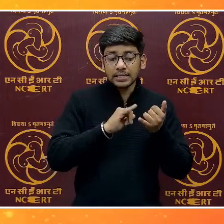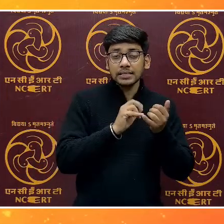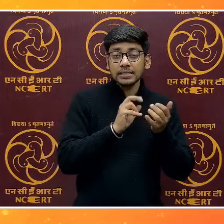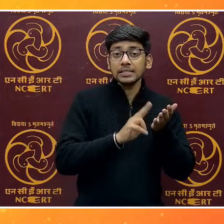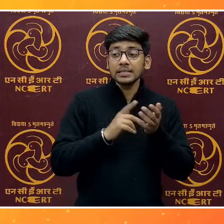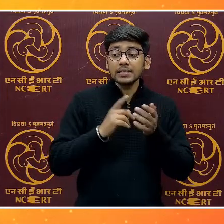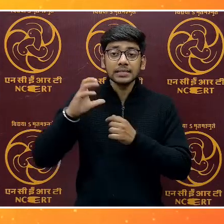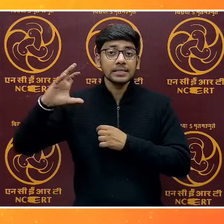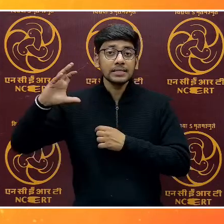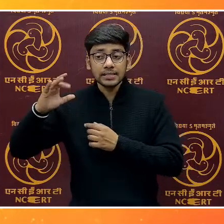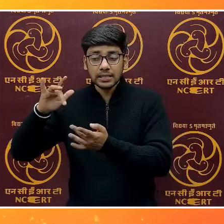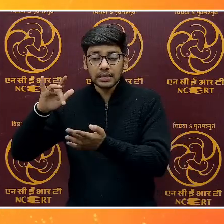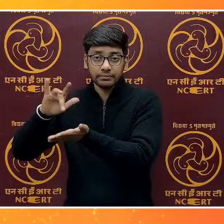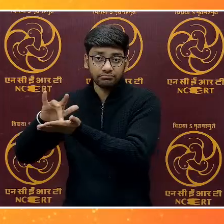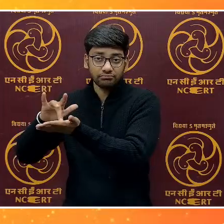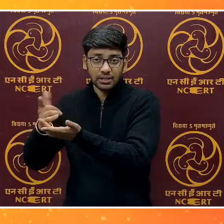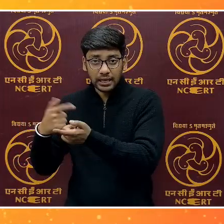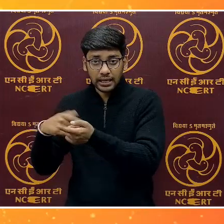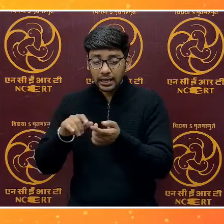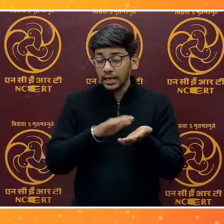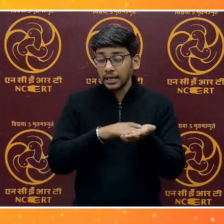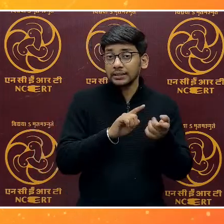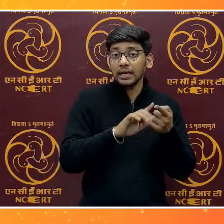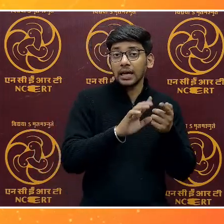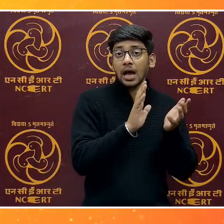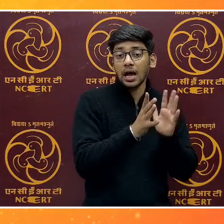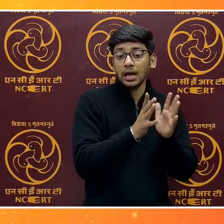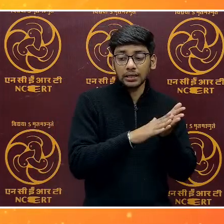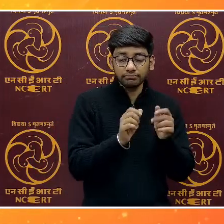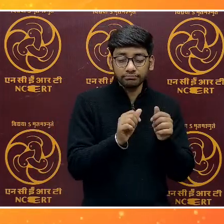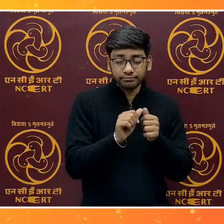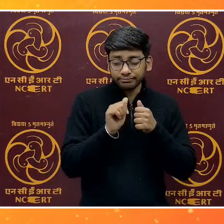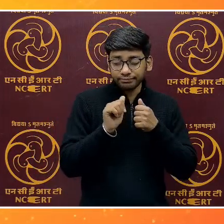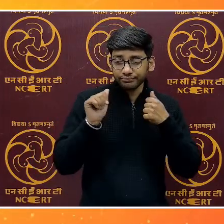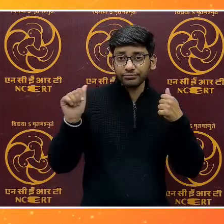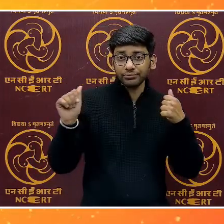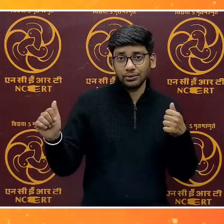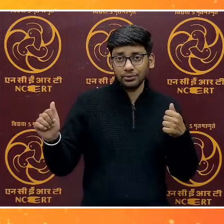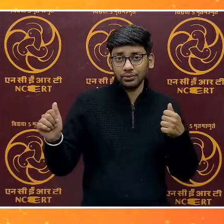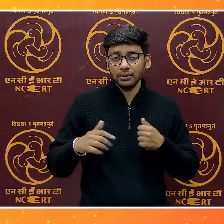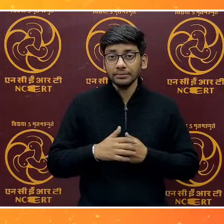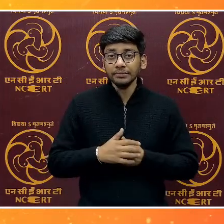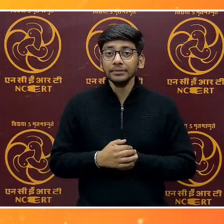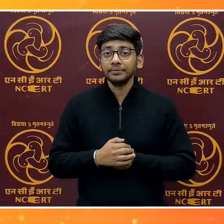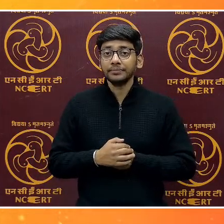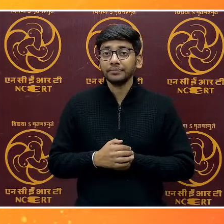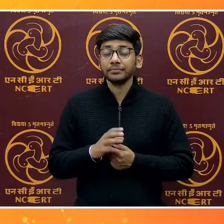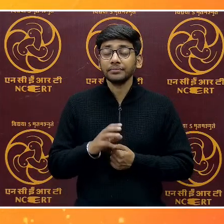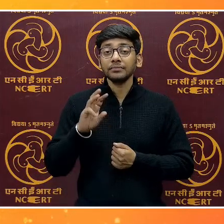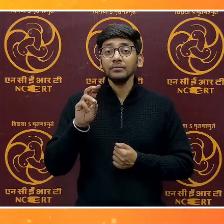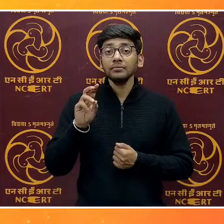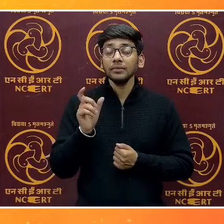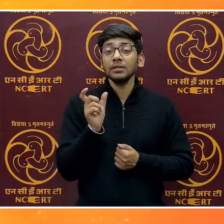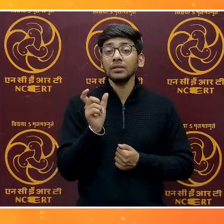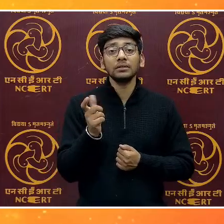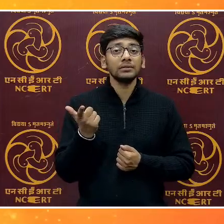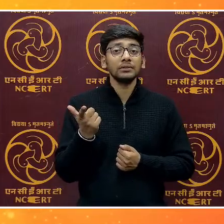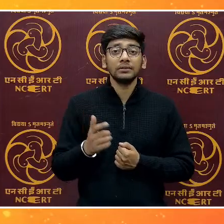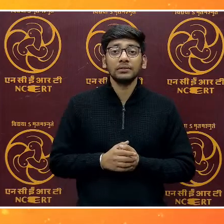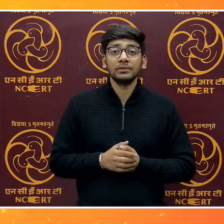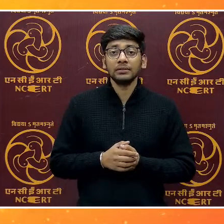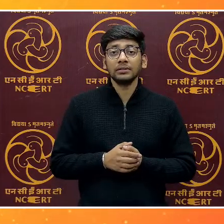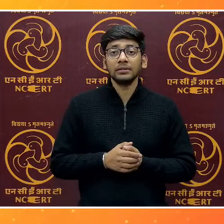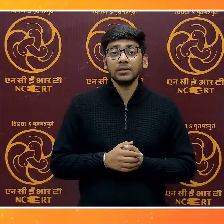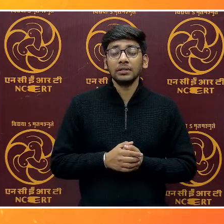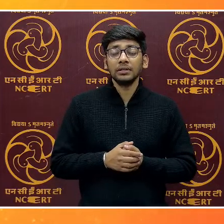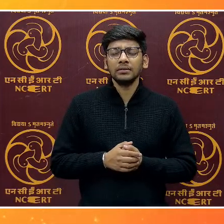showing the distance between these two celestial objects here. And moving on to our third and the last word here, it is